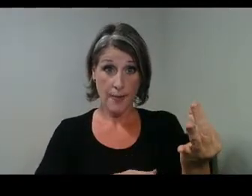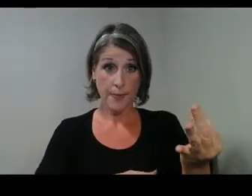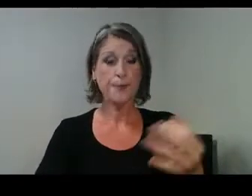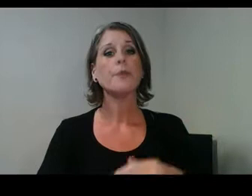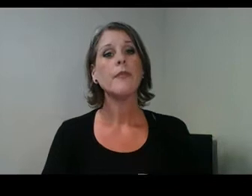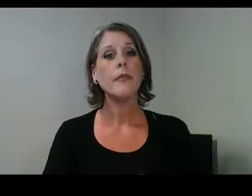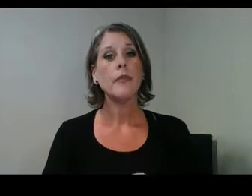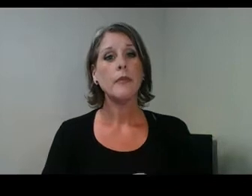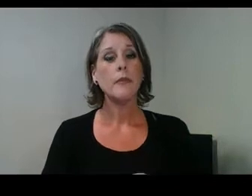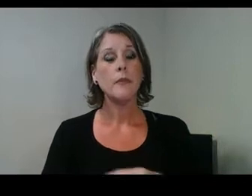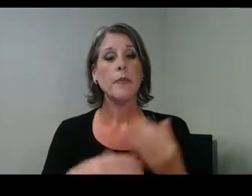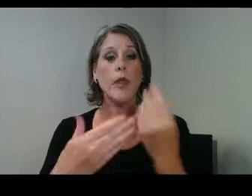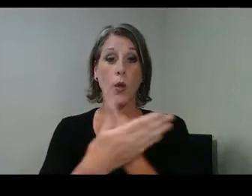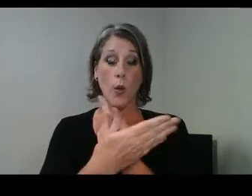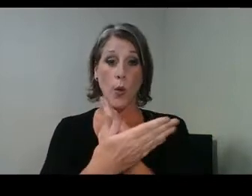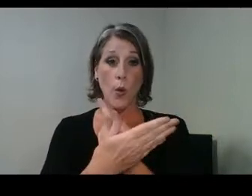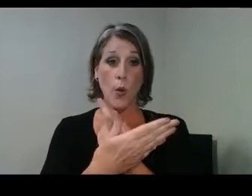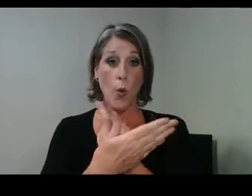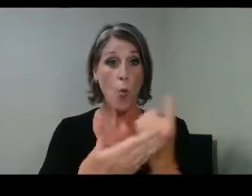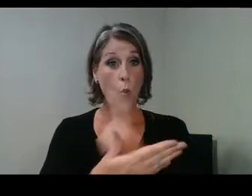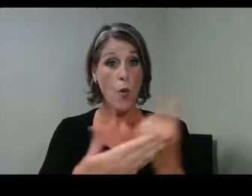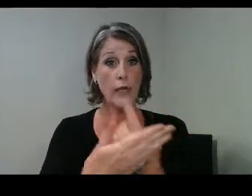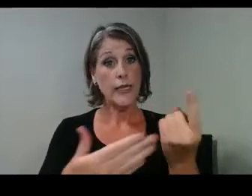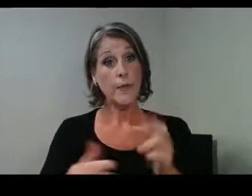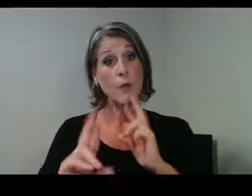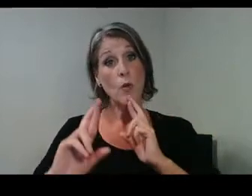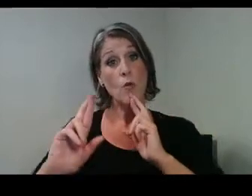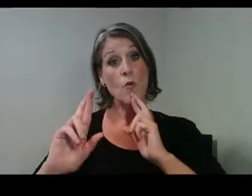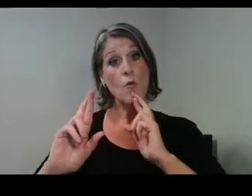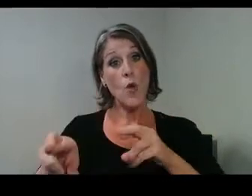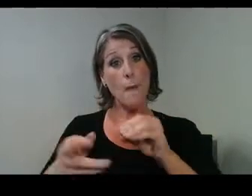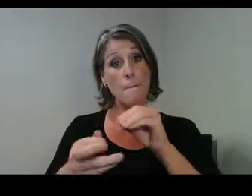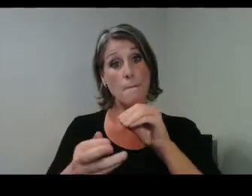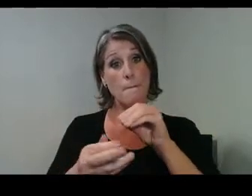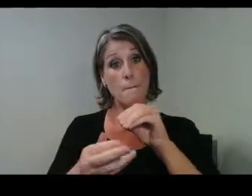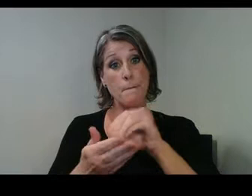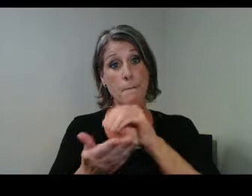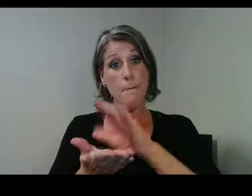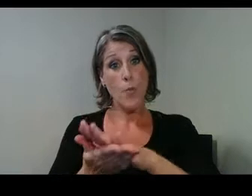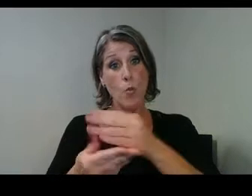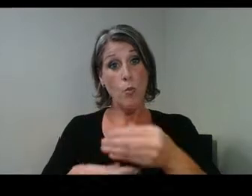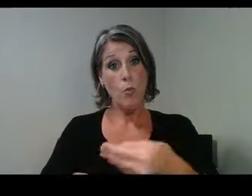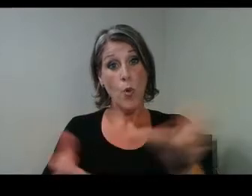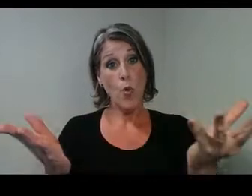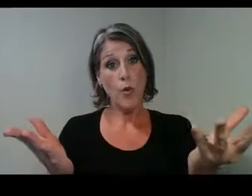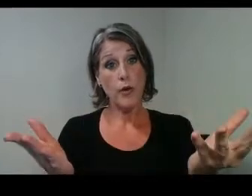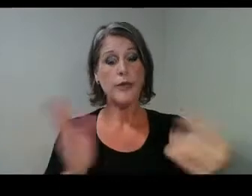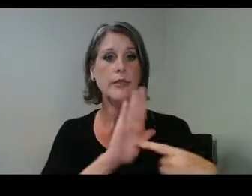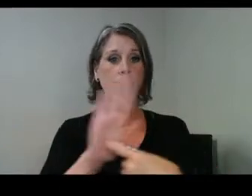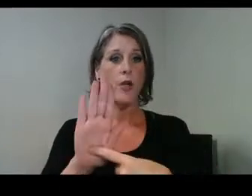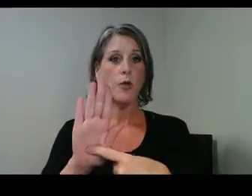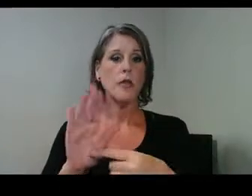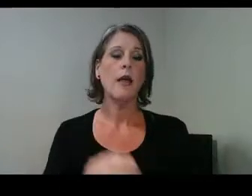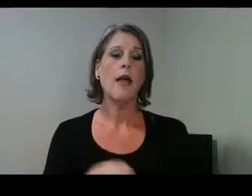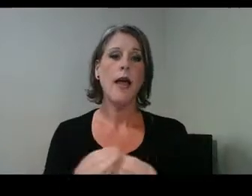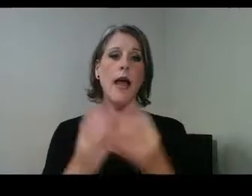a weekly report reporting on how much work your child has completed both in class,